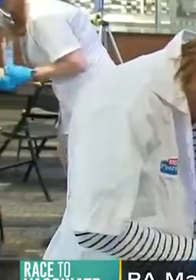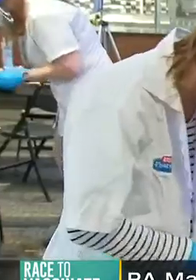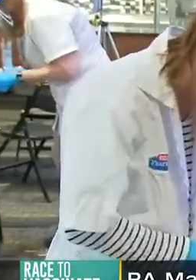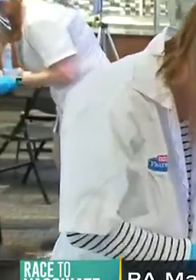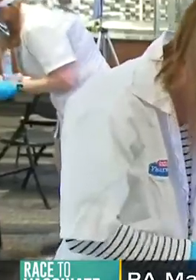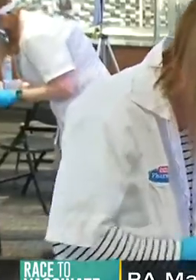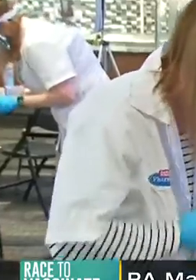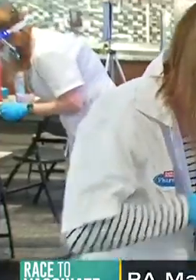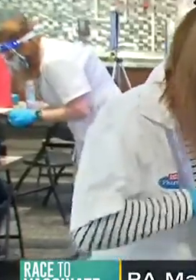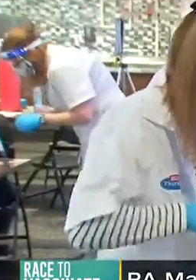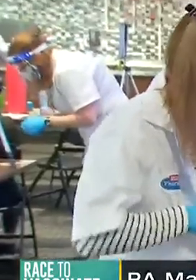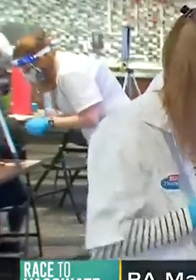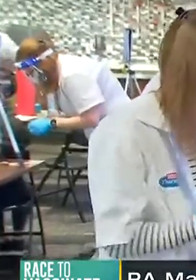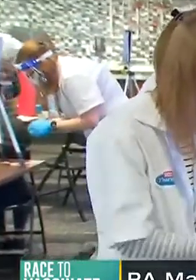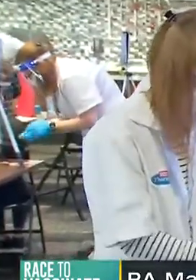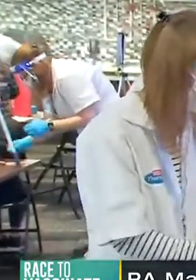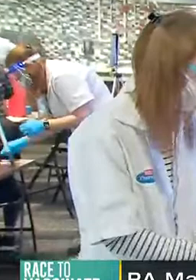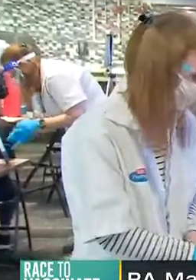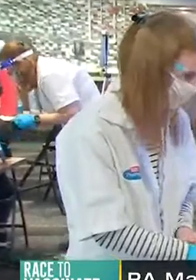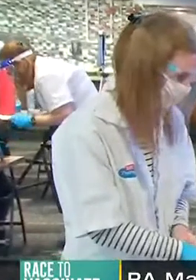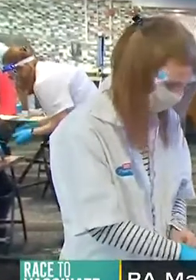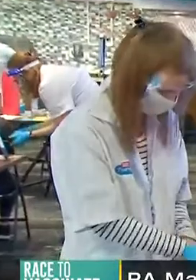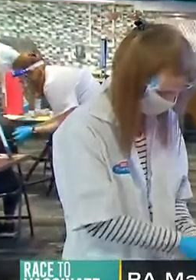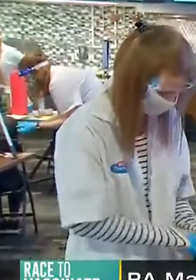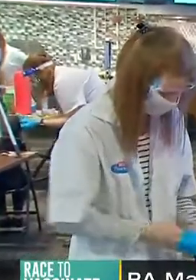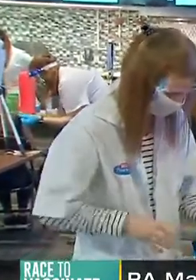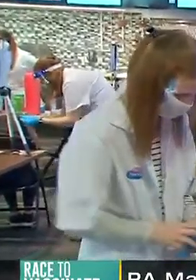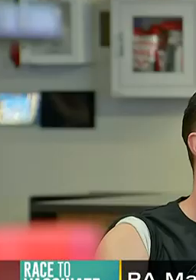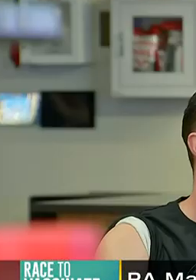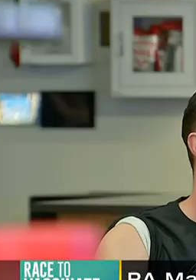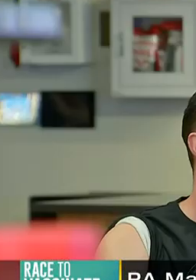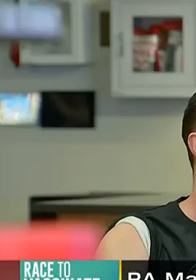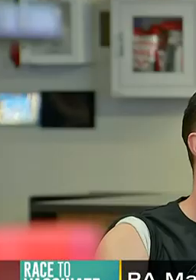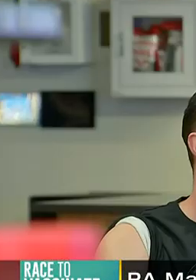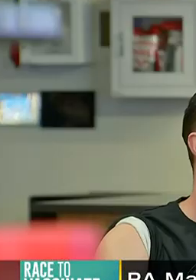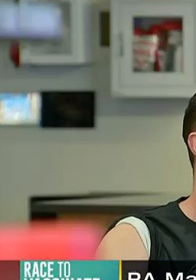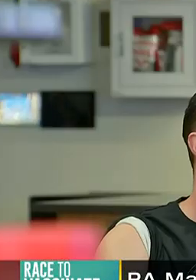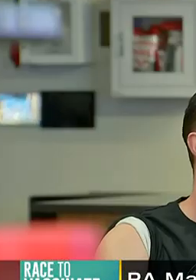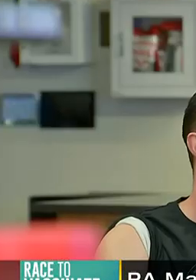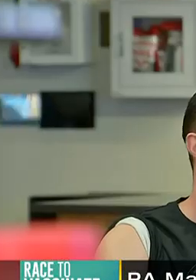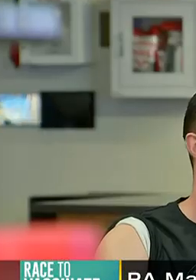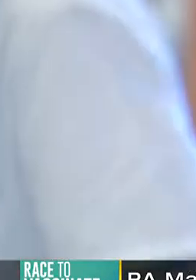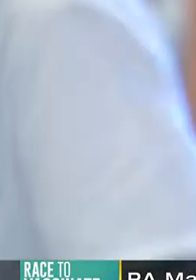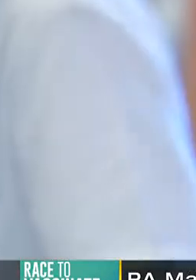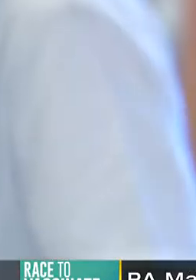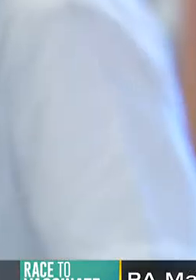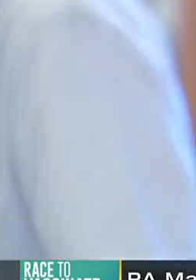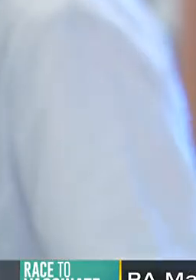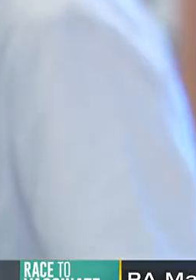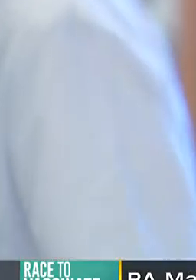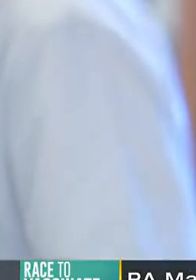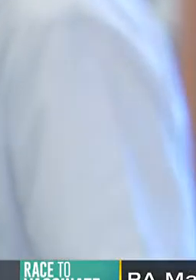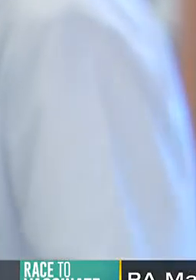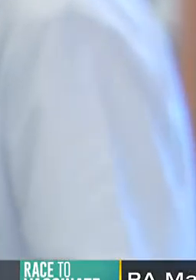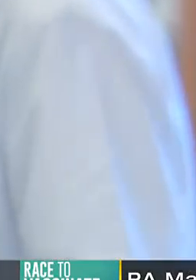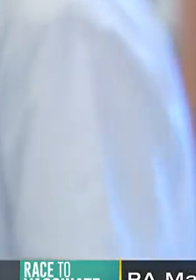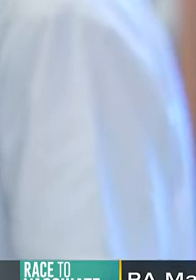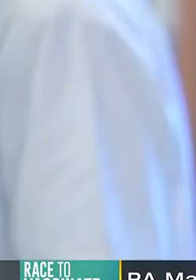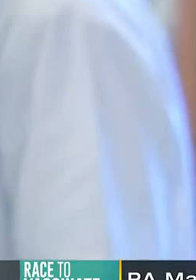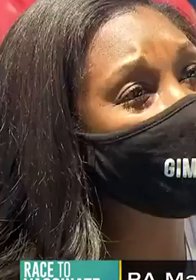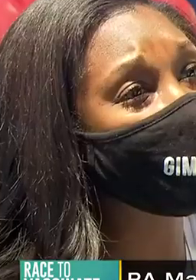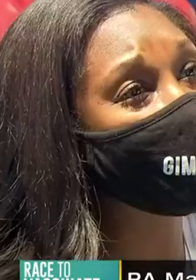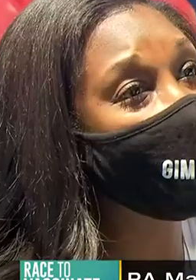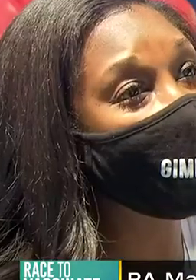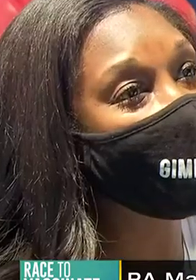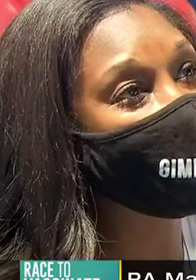won't move on to the next phase until they've made sure those in 1A are accounted for, but she couldn't answer when we can expect to move